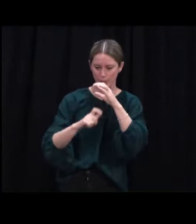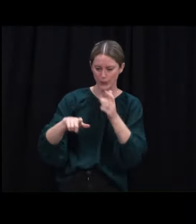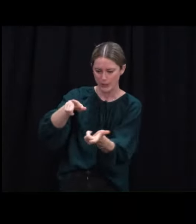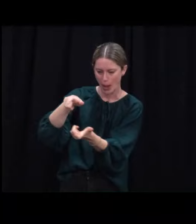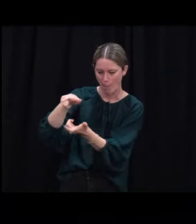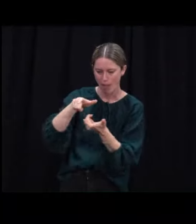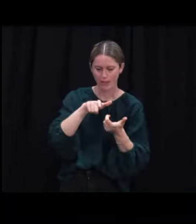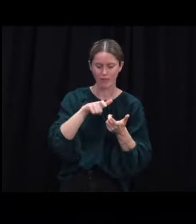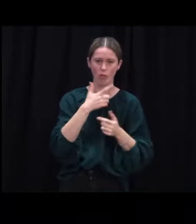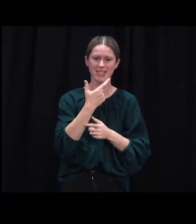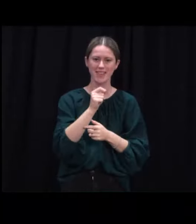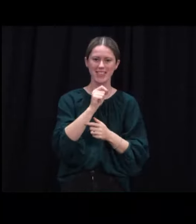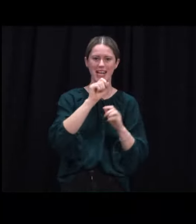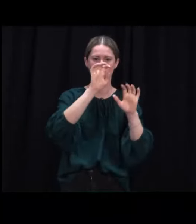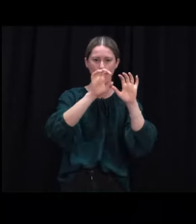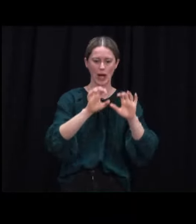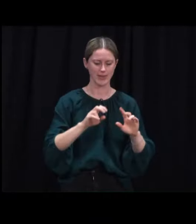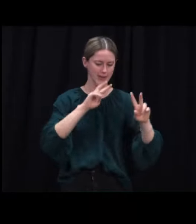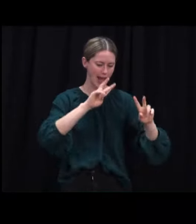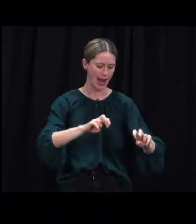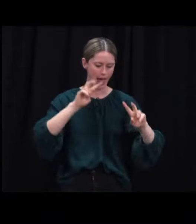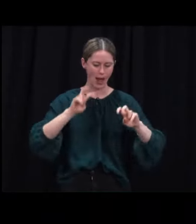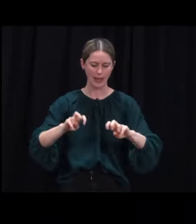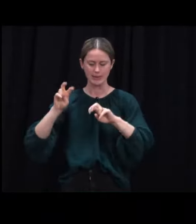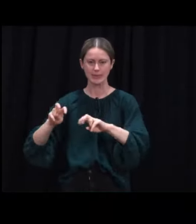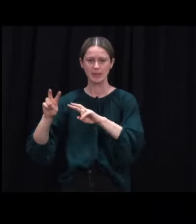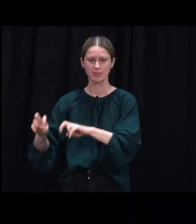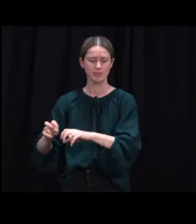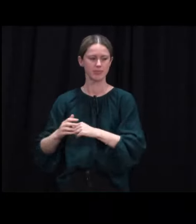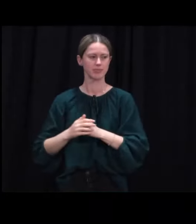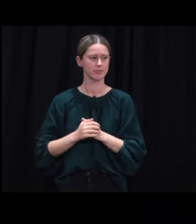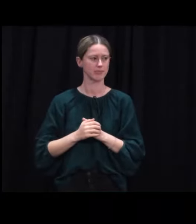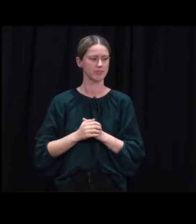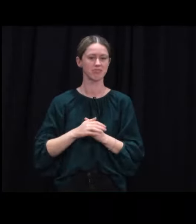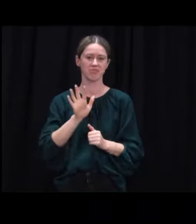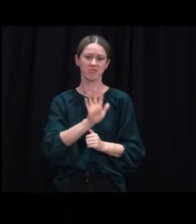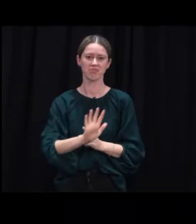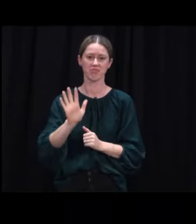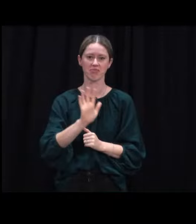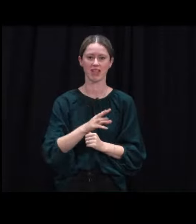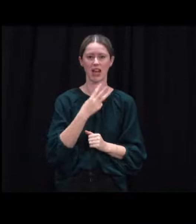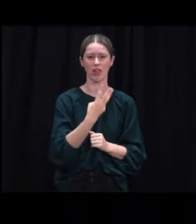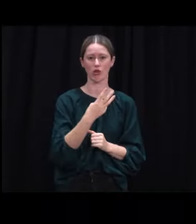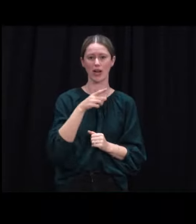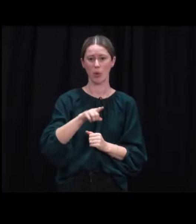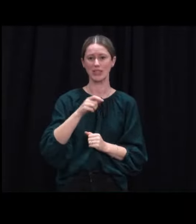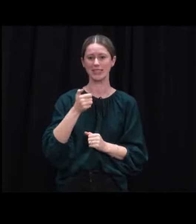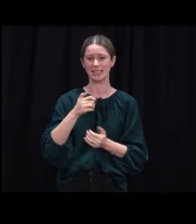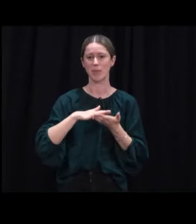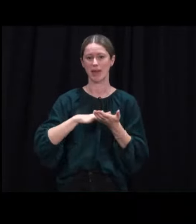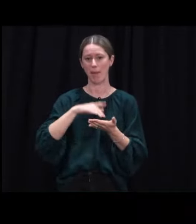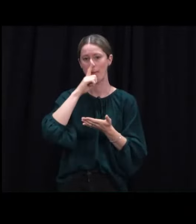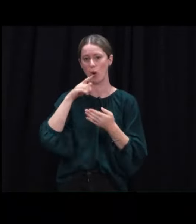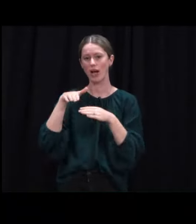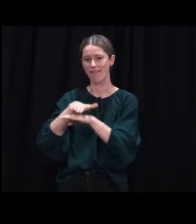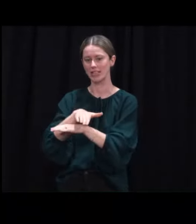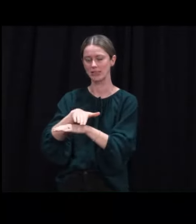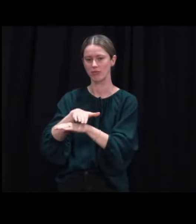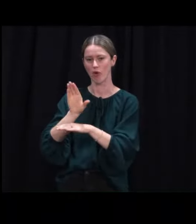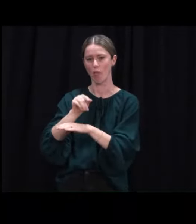locations have been analysed or are currently being analysed, covering an estimated 3.6 million people. Aside from